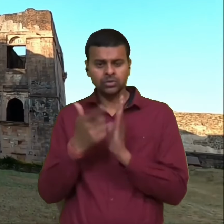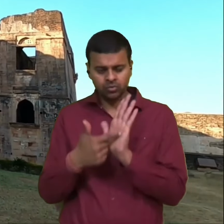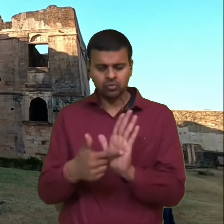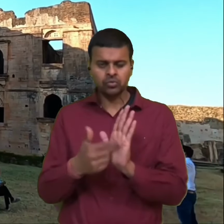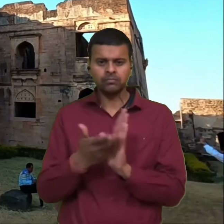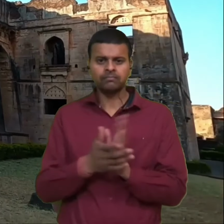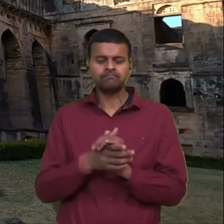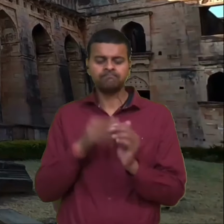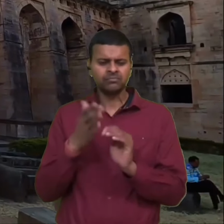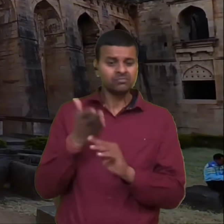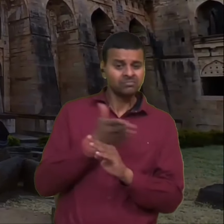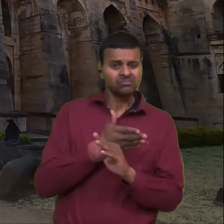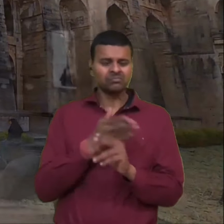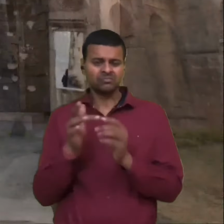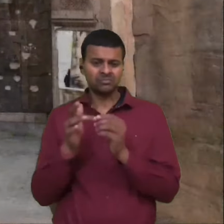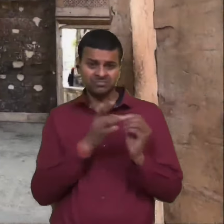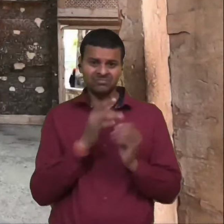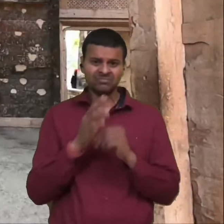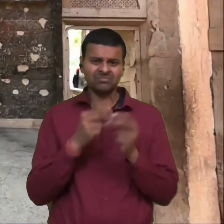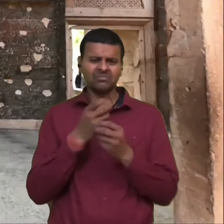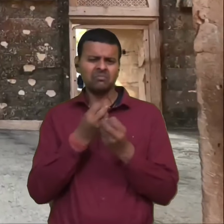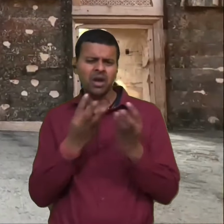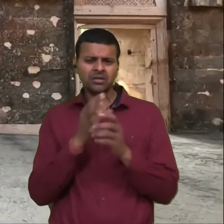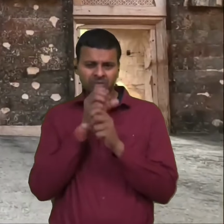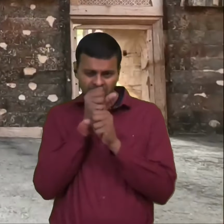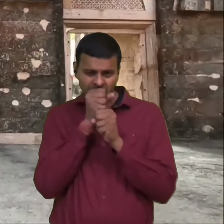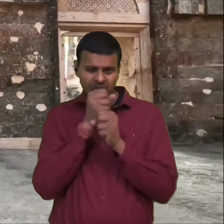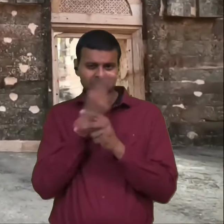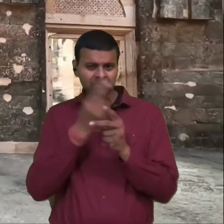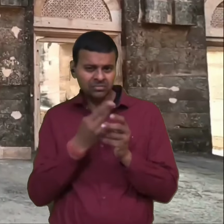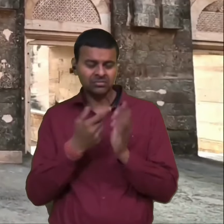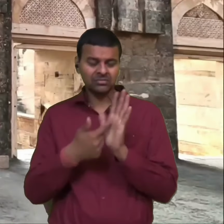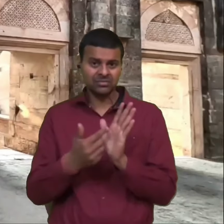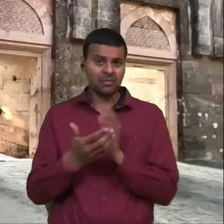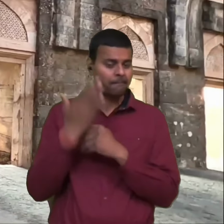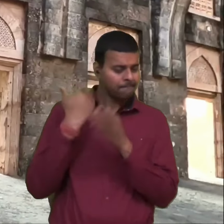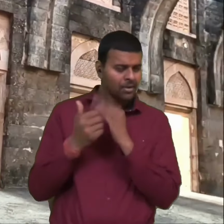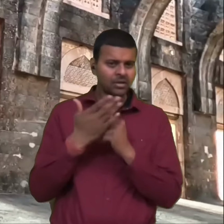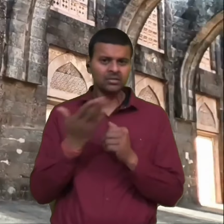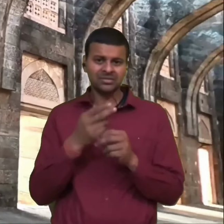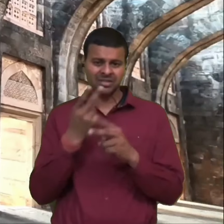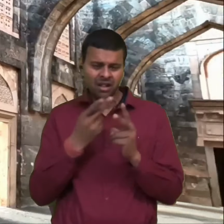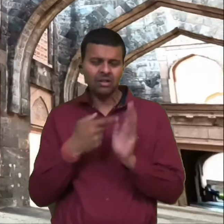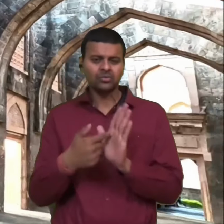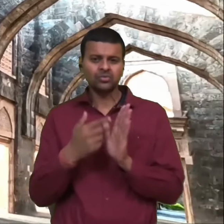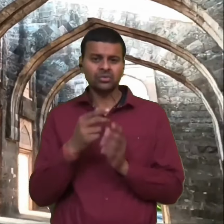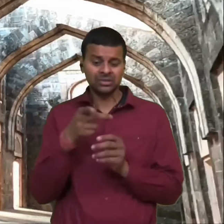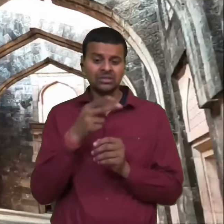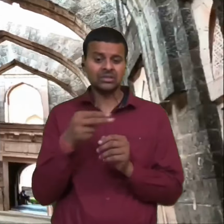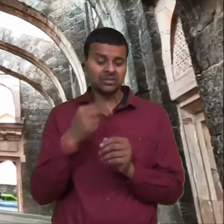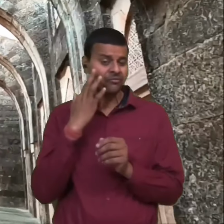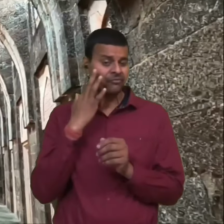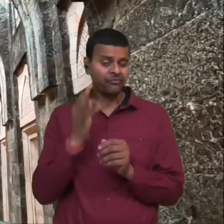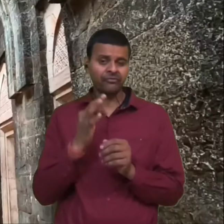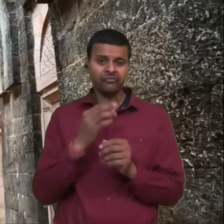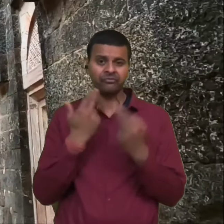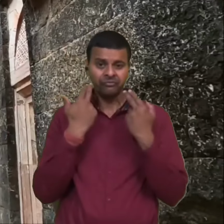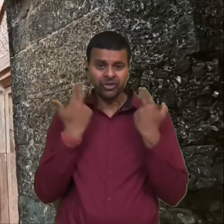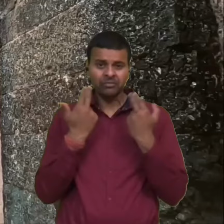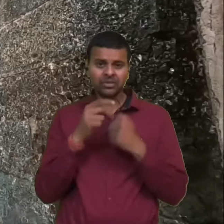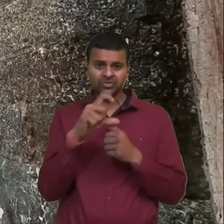facades, sandstone lattice work, and beautifully molded pillars. To its west are several